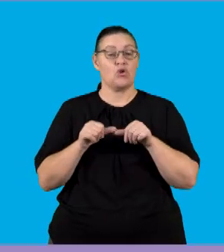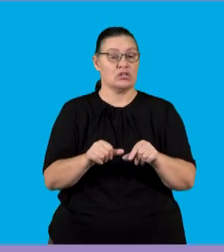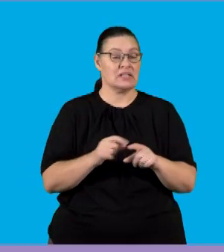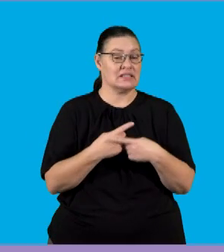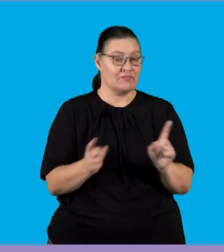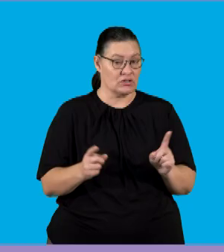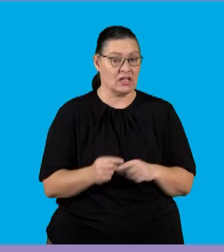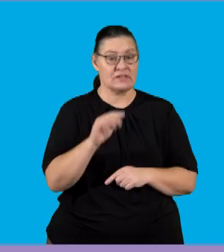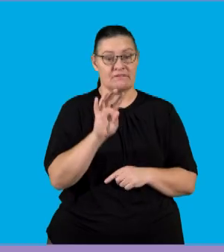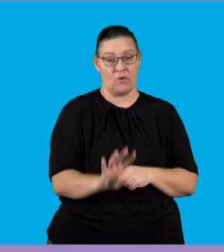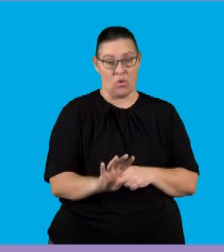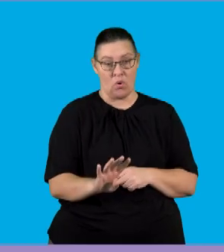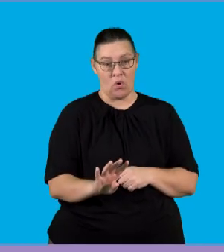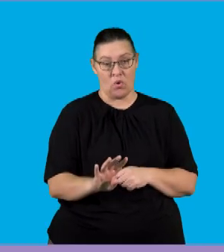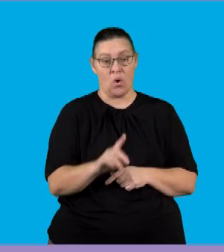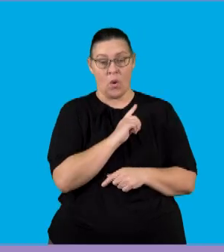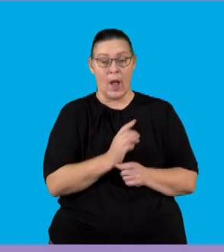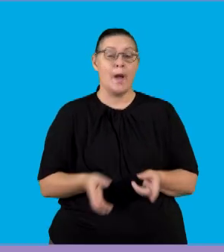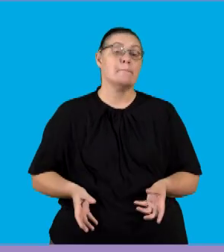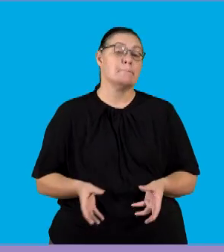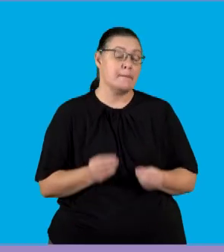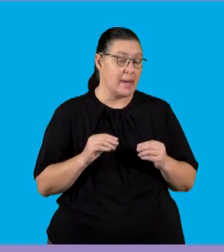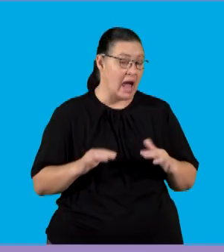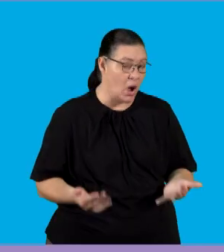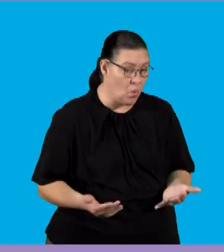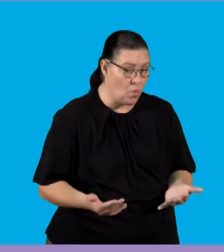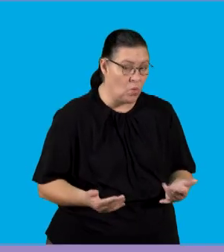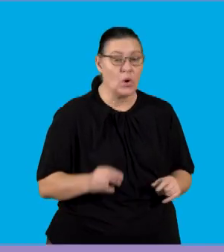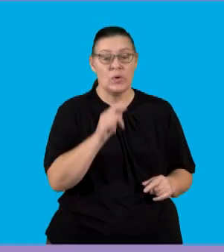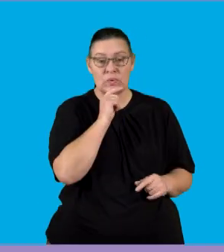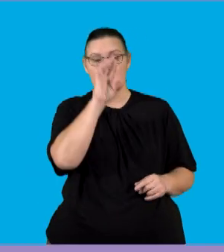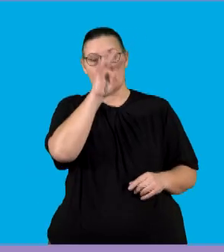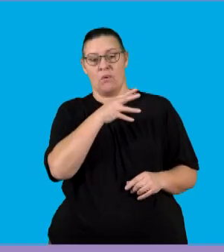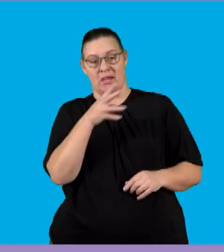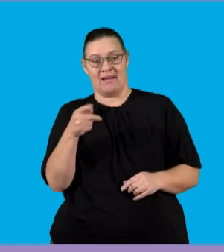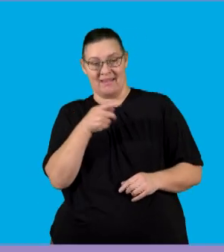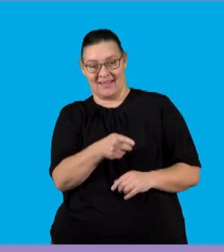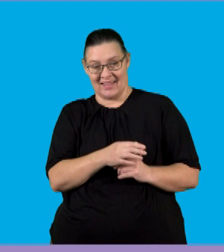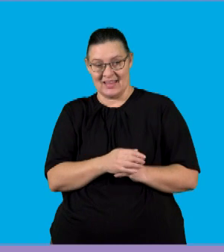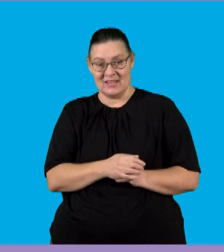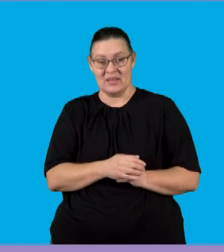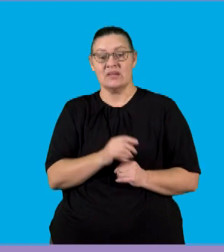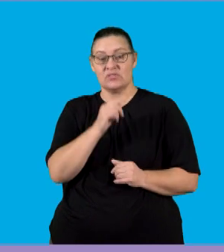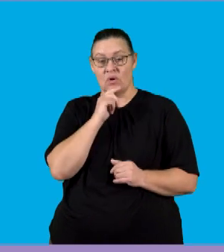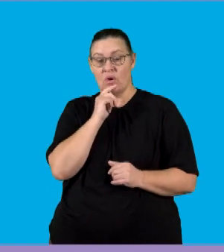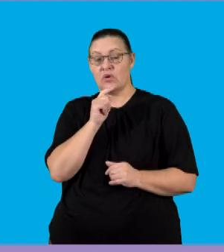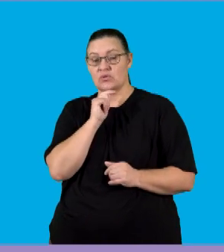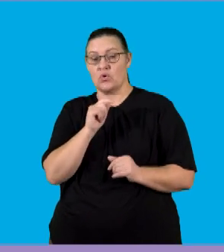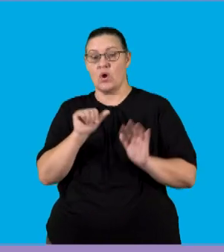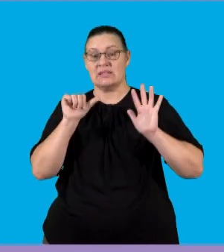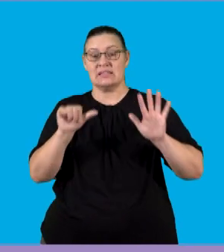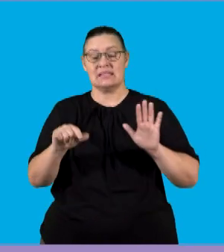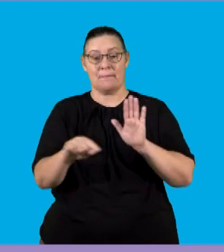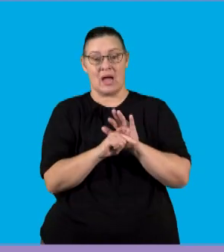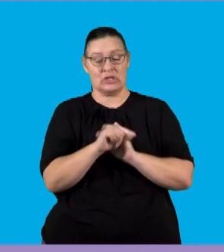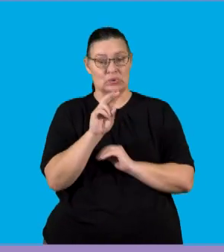constant difference is going to be 4, which is obtained using that formula above there, and that is calculated by saying 6